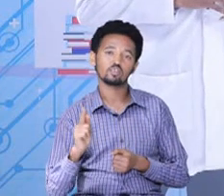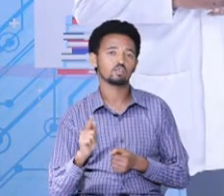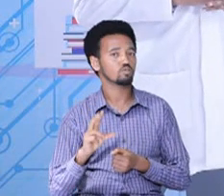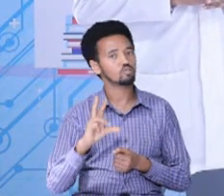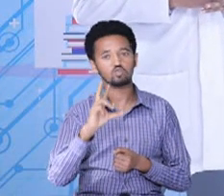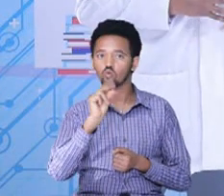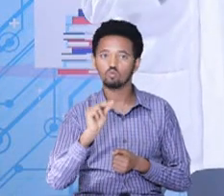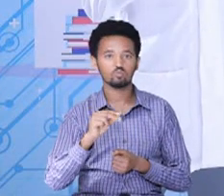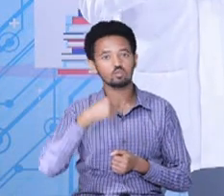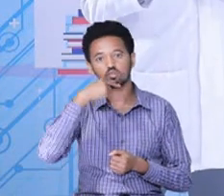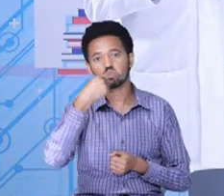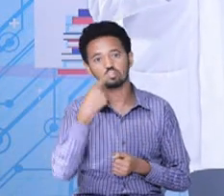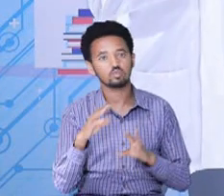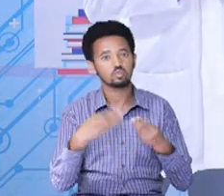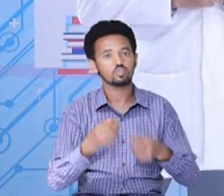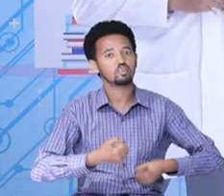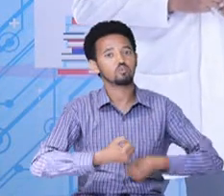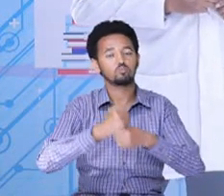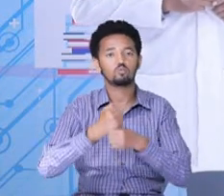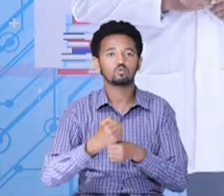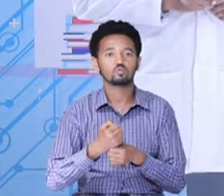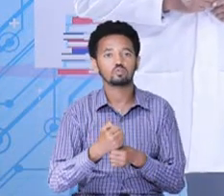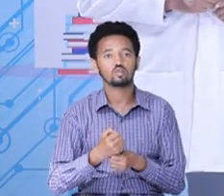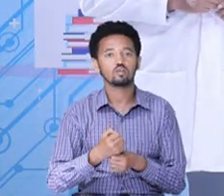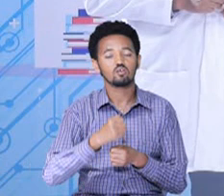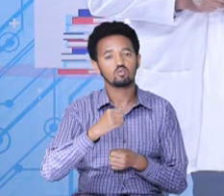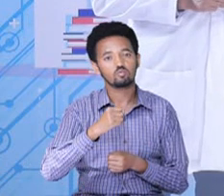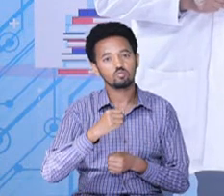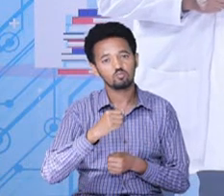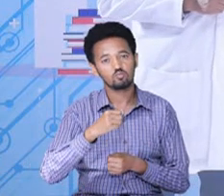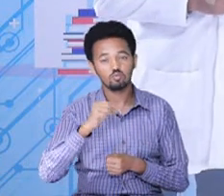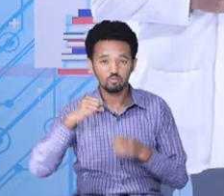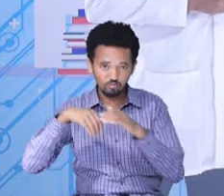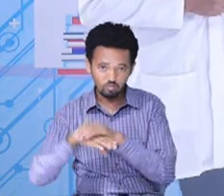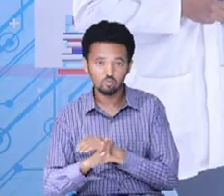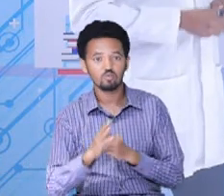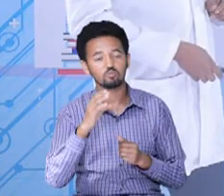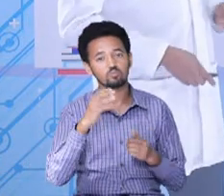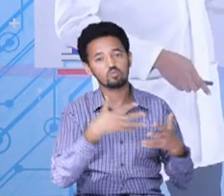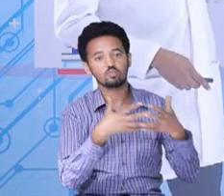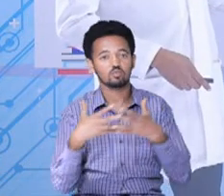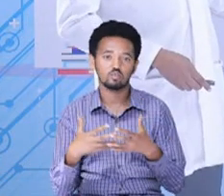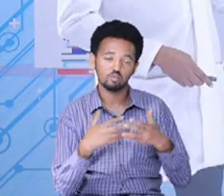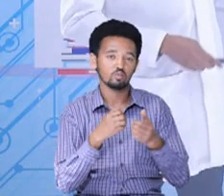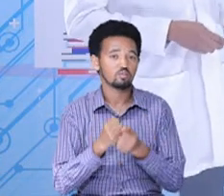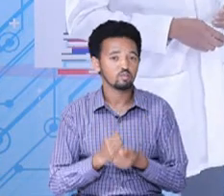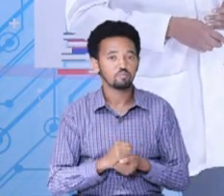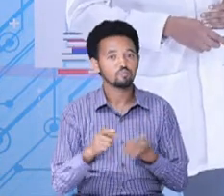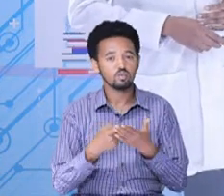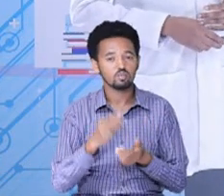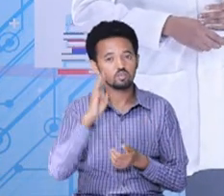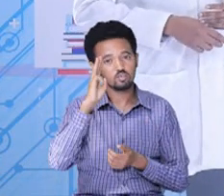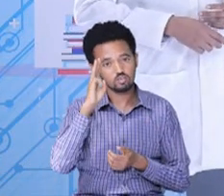because Guinea gets support from USSR or Union of Soviet Socialist Republic. Sékou Touré,